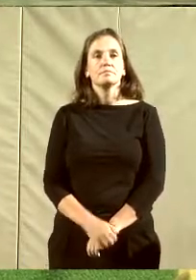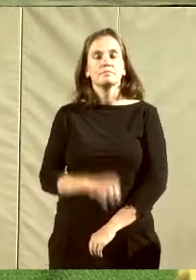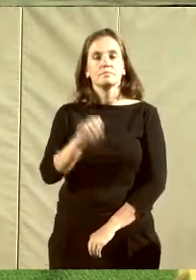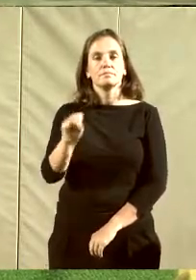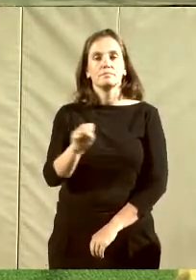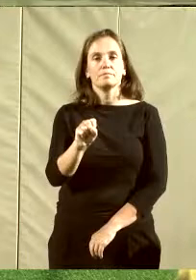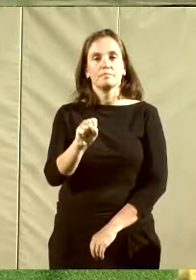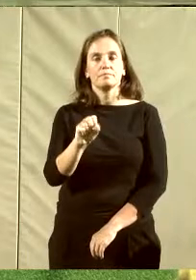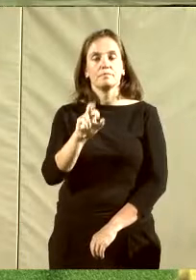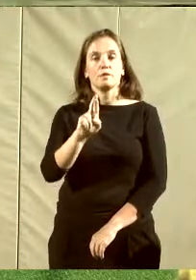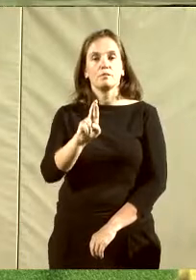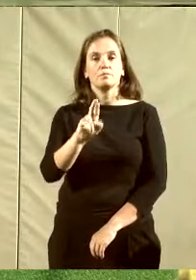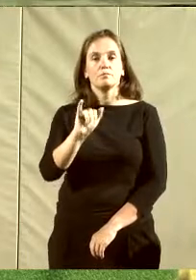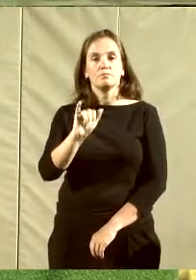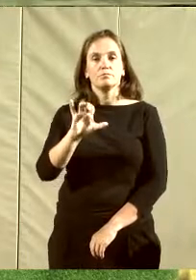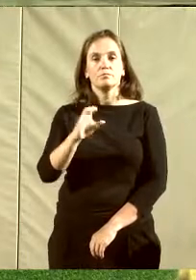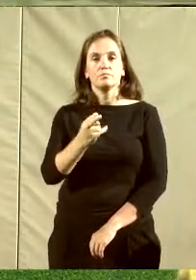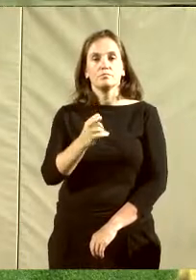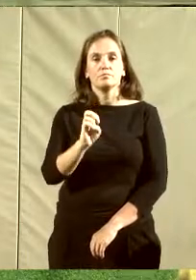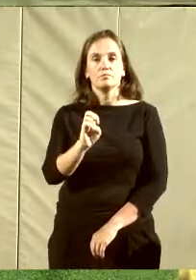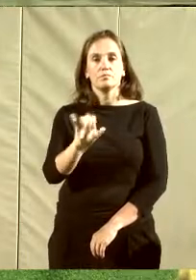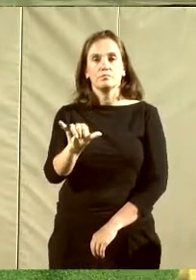Samantha Jane Ritchie.